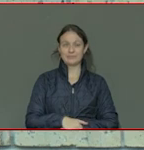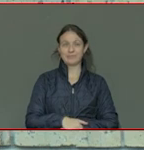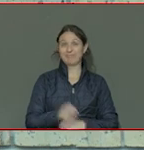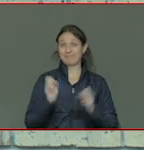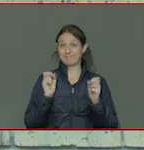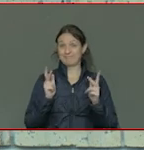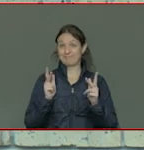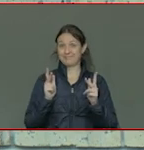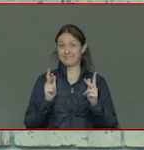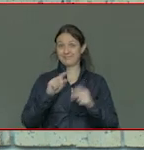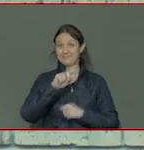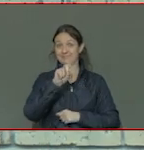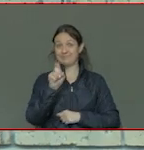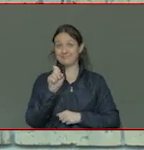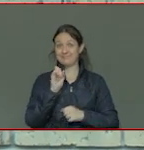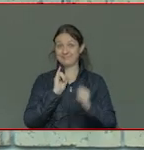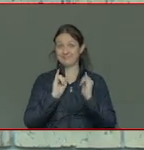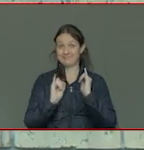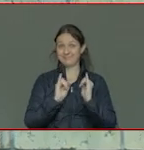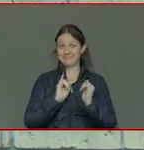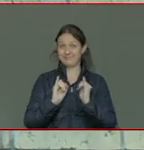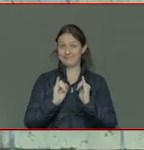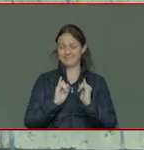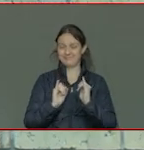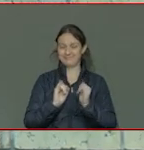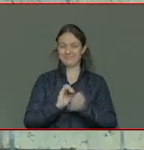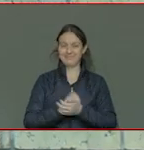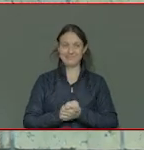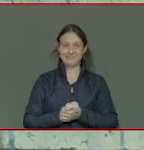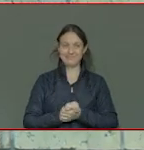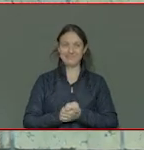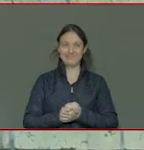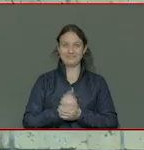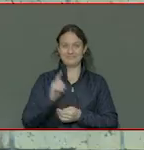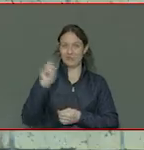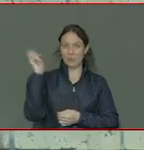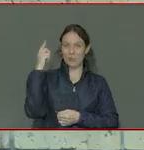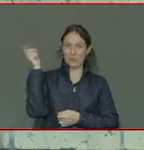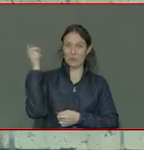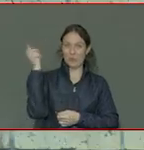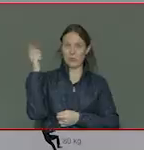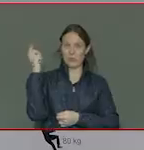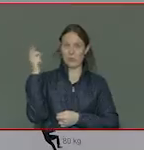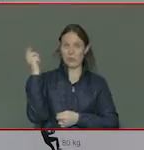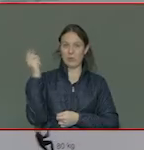Okay, let's look at question 11. It is about a helicopter.